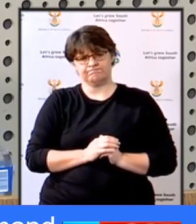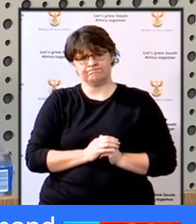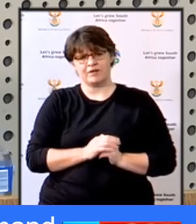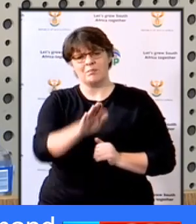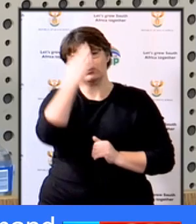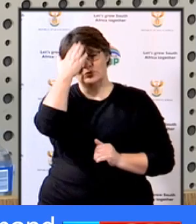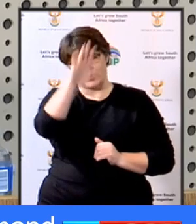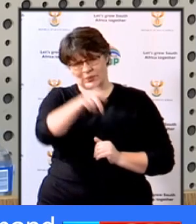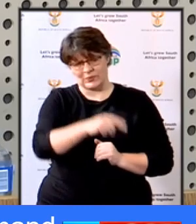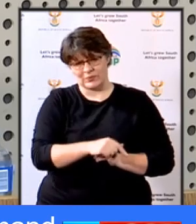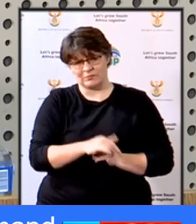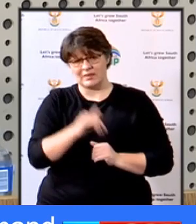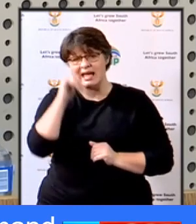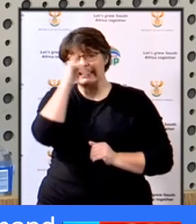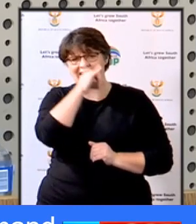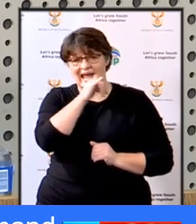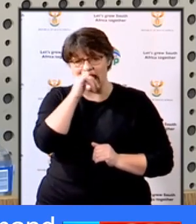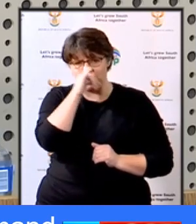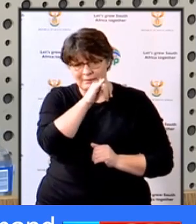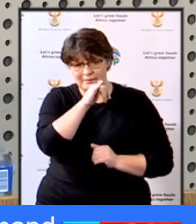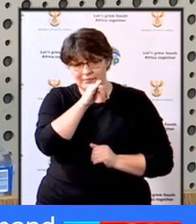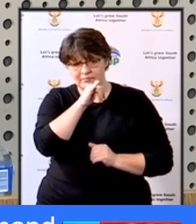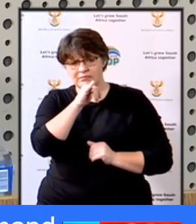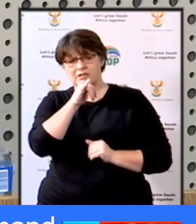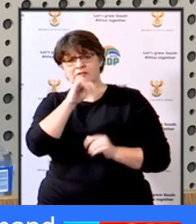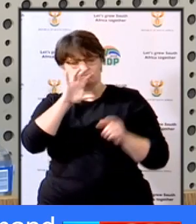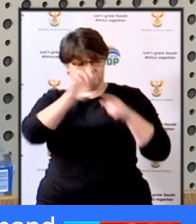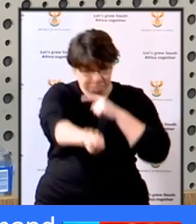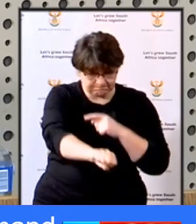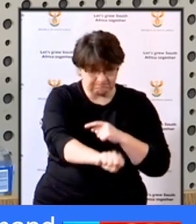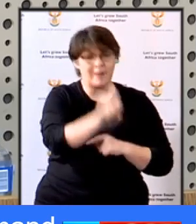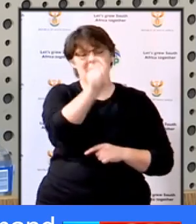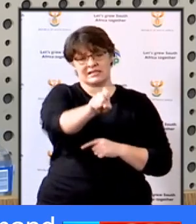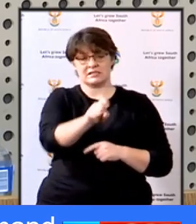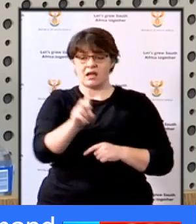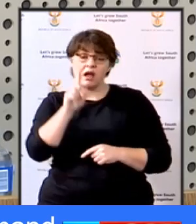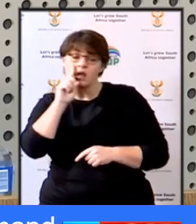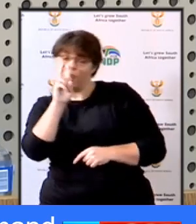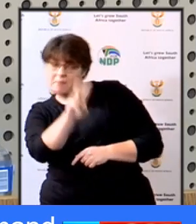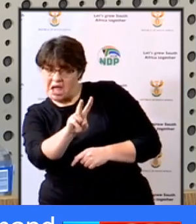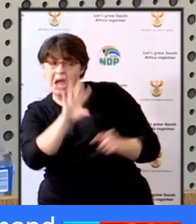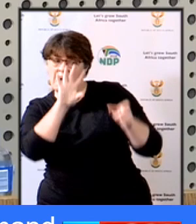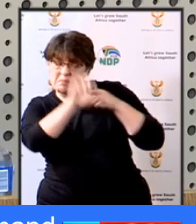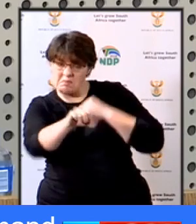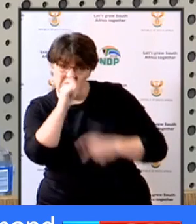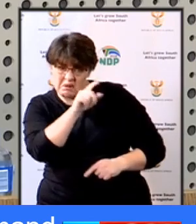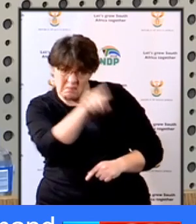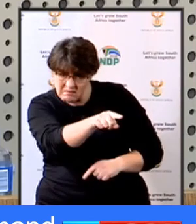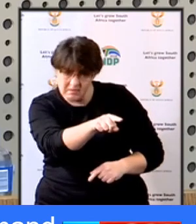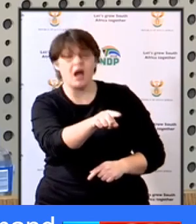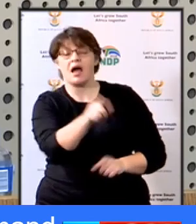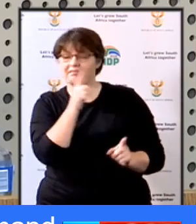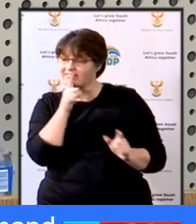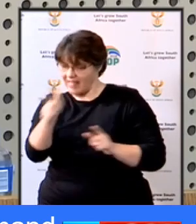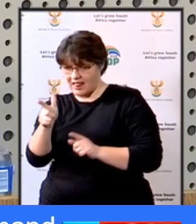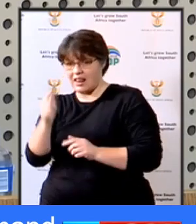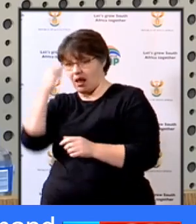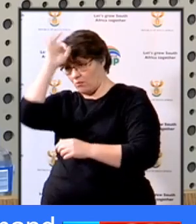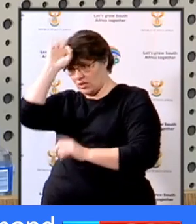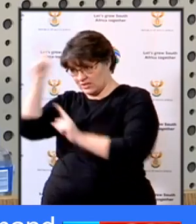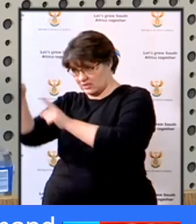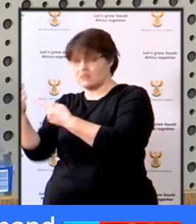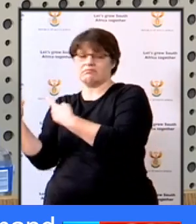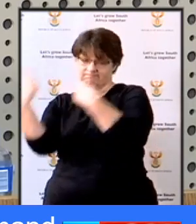crime, crime is attended to. If you see crime, report it to the police, that the law takes its